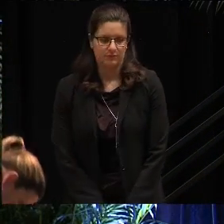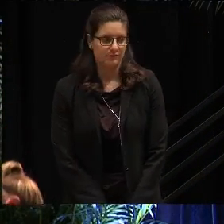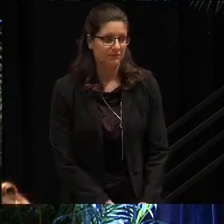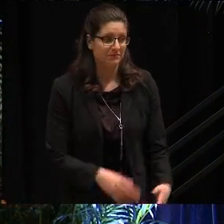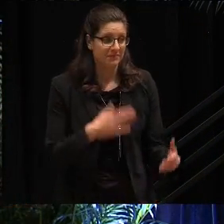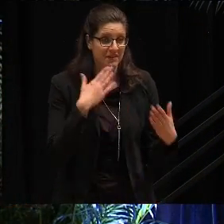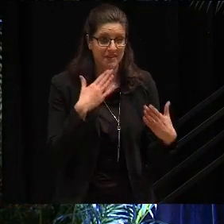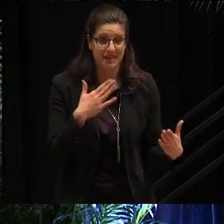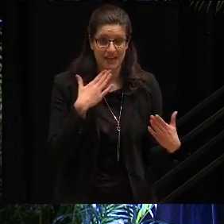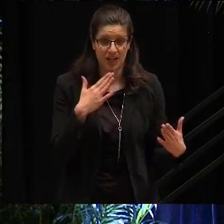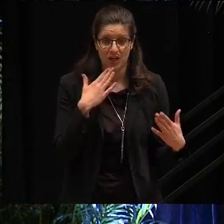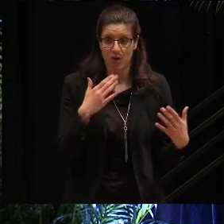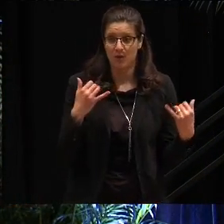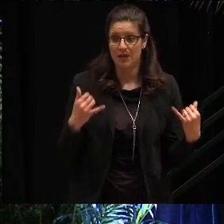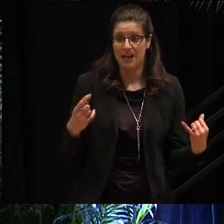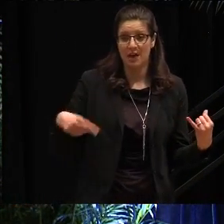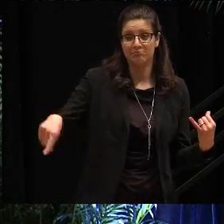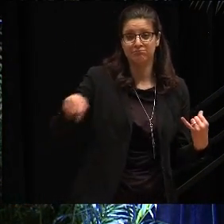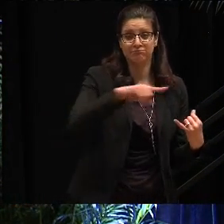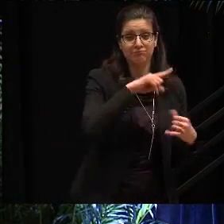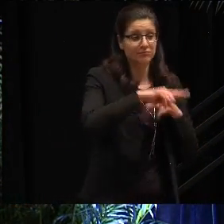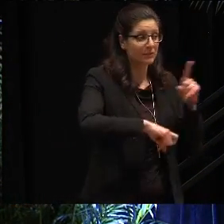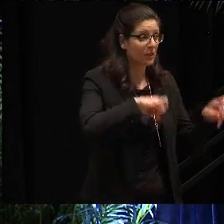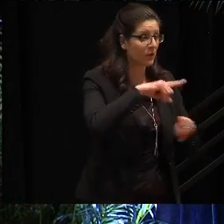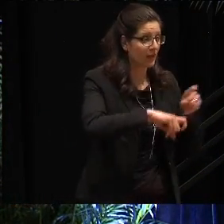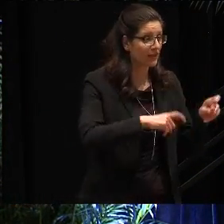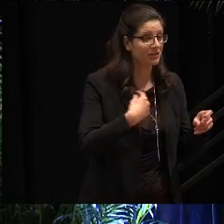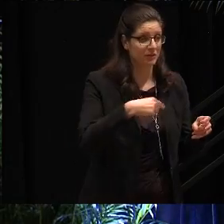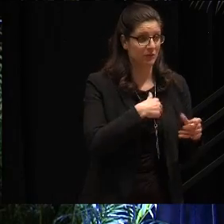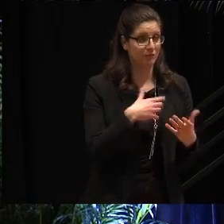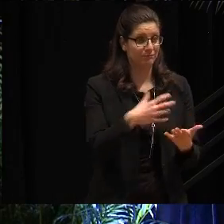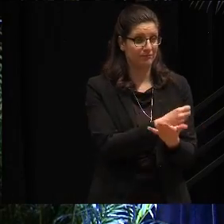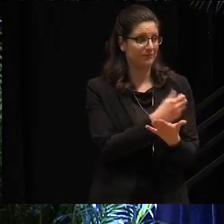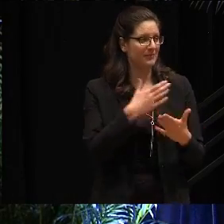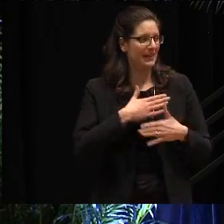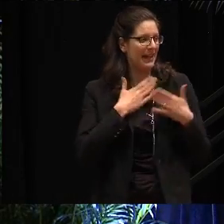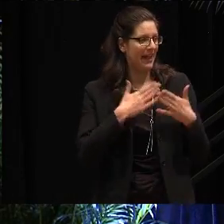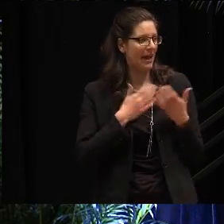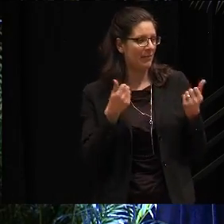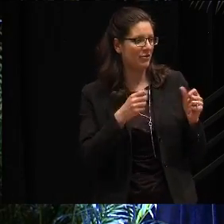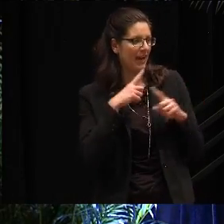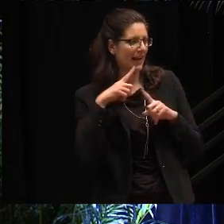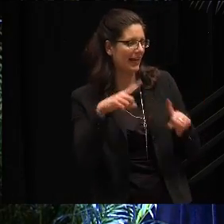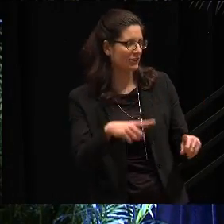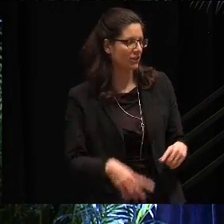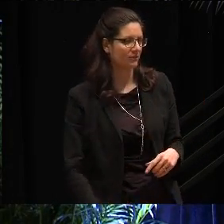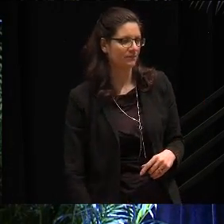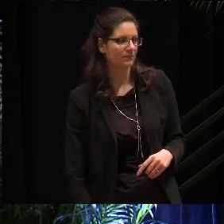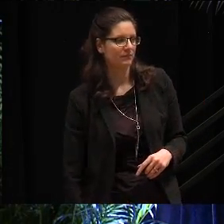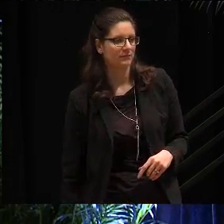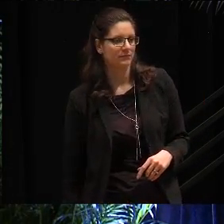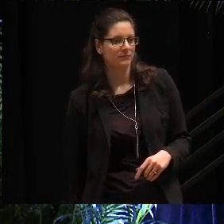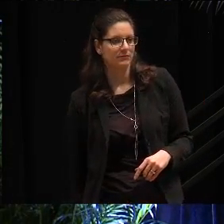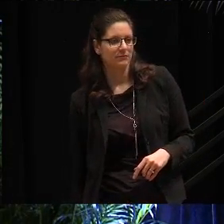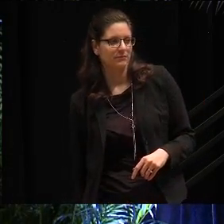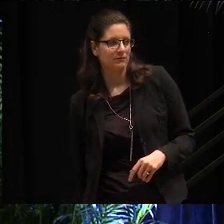Thank you. And if you have any questions, we'll be happy to try and answer them.